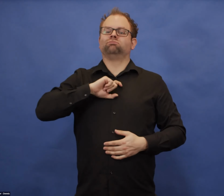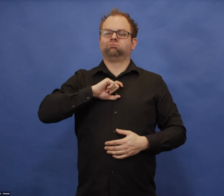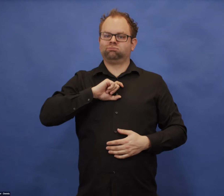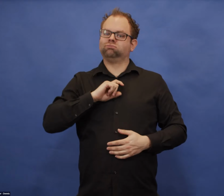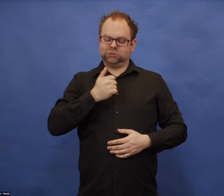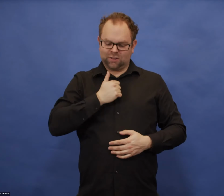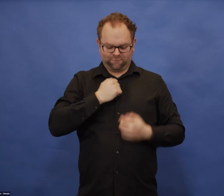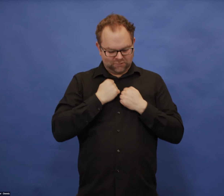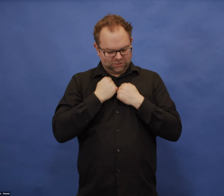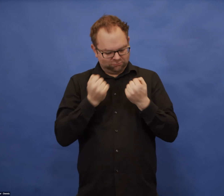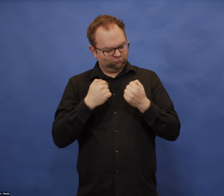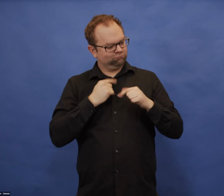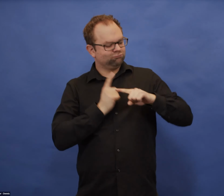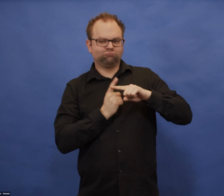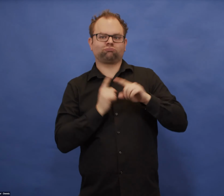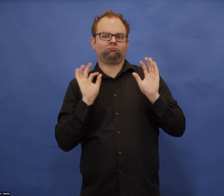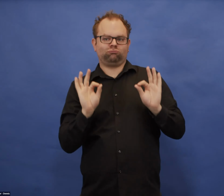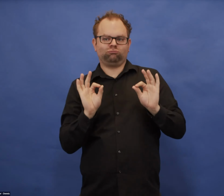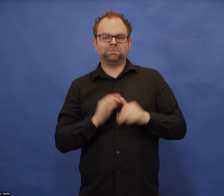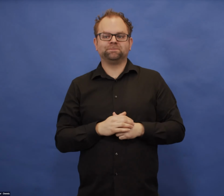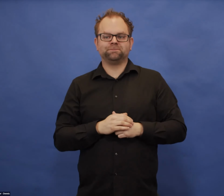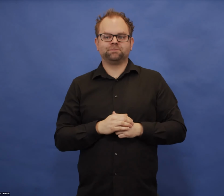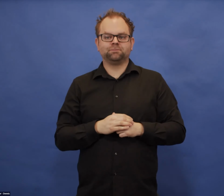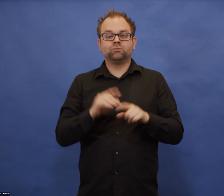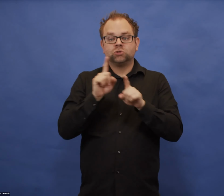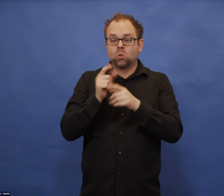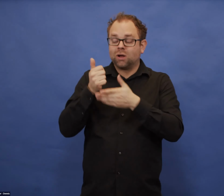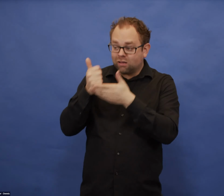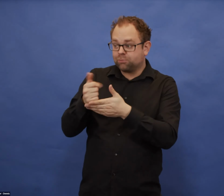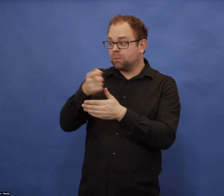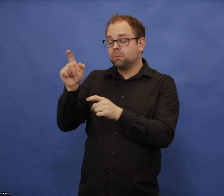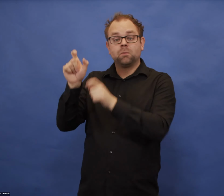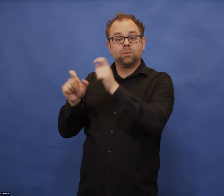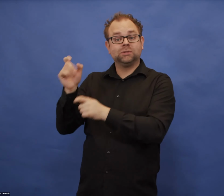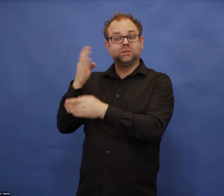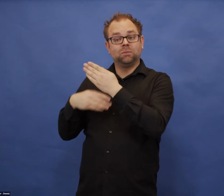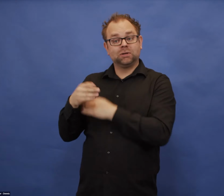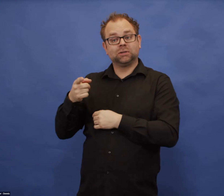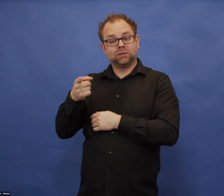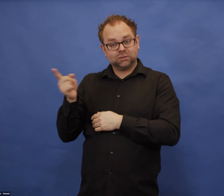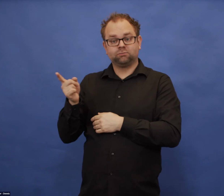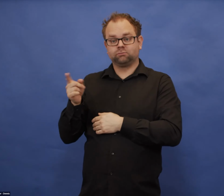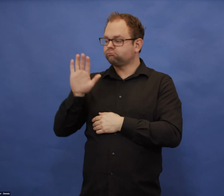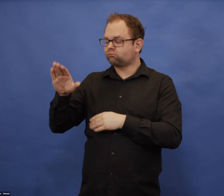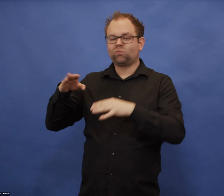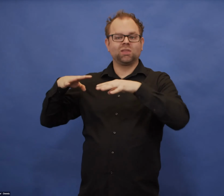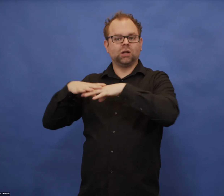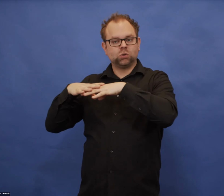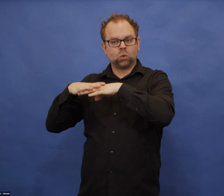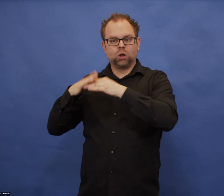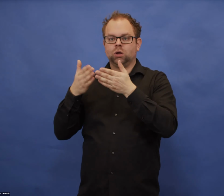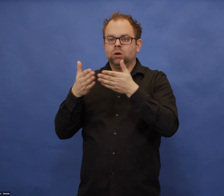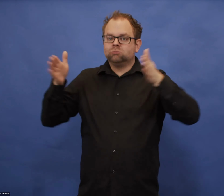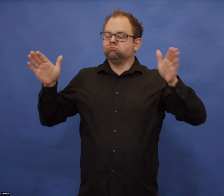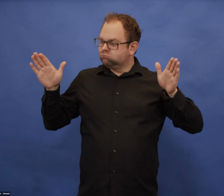contacts, and also increasing their visibility in society, which can also help to fight stigma and